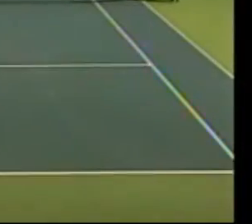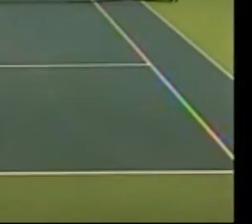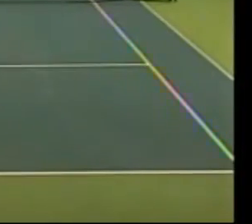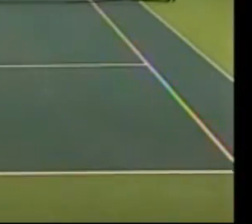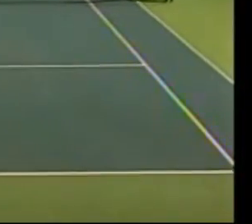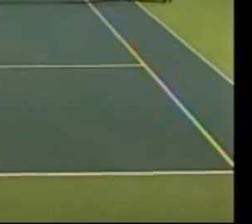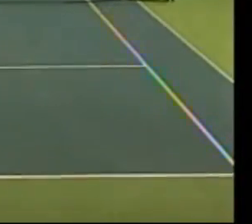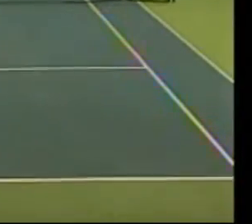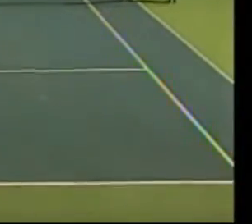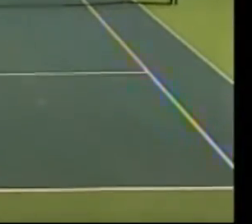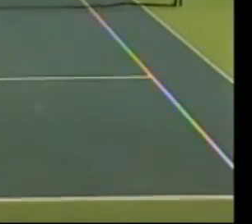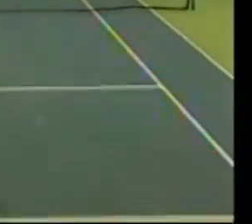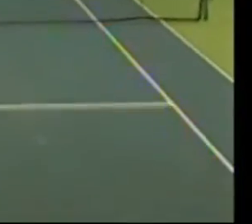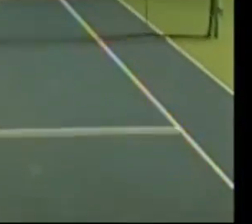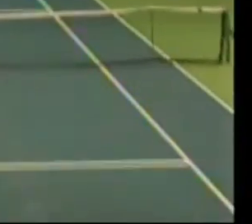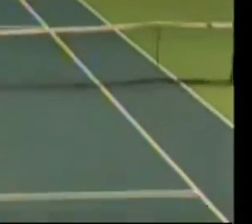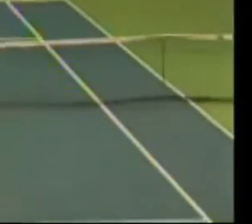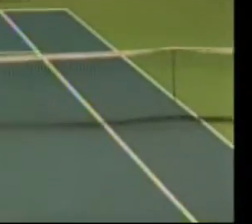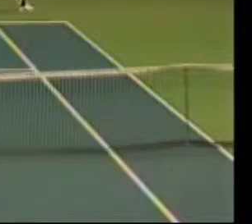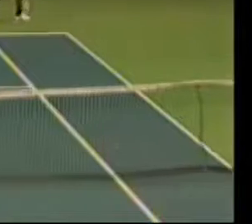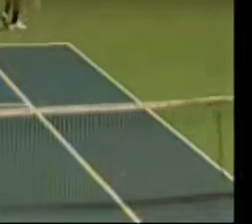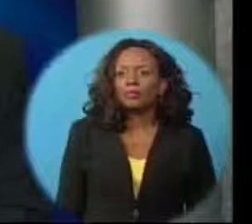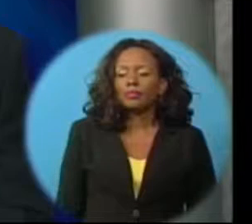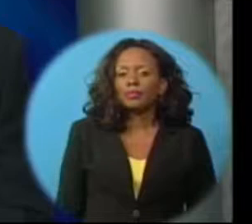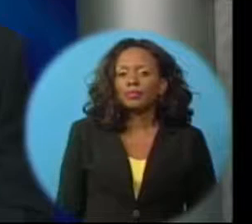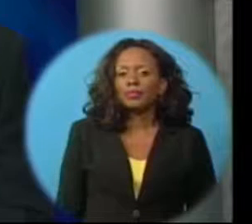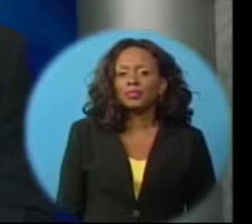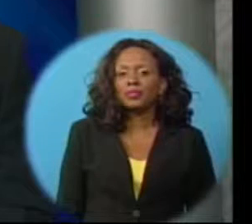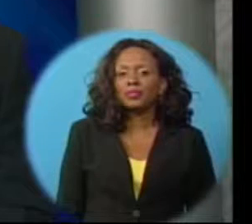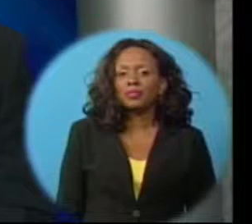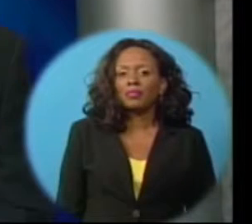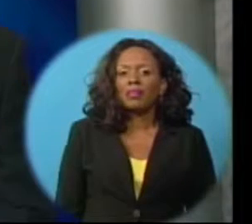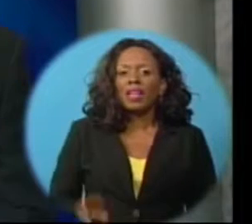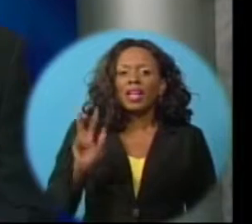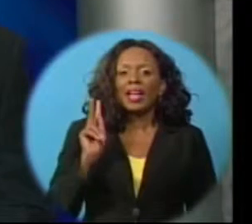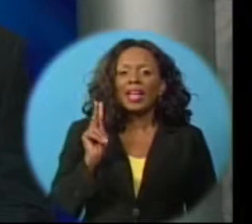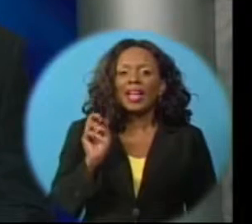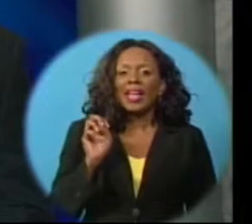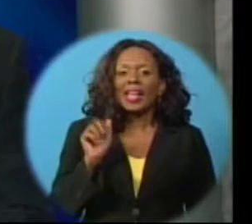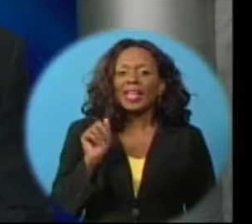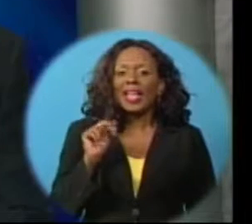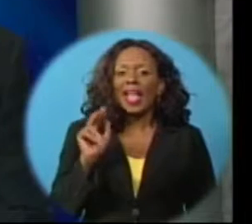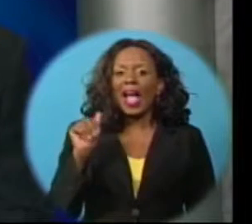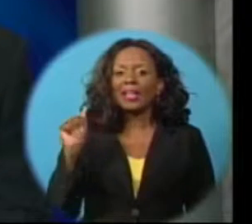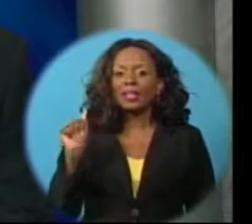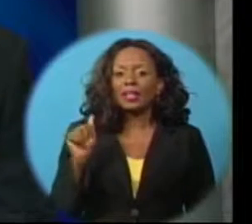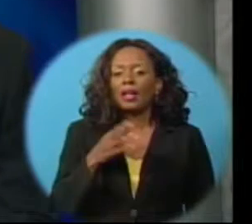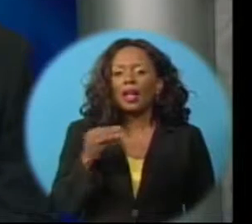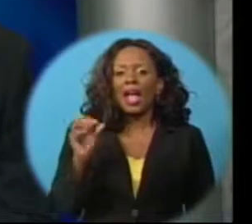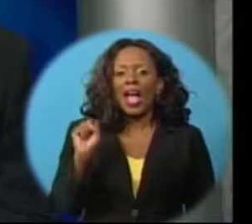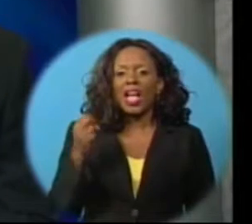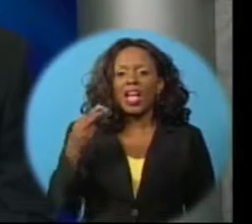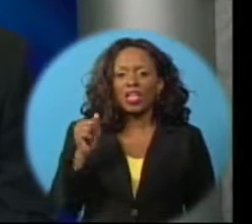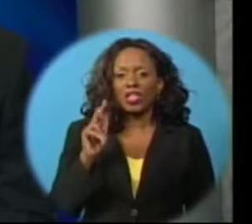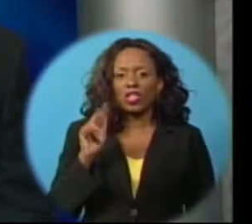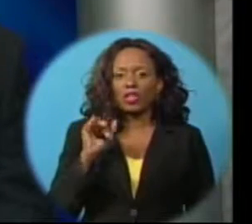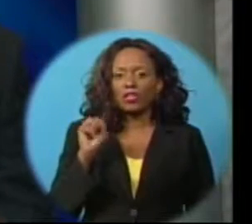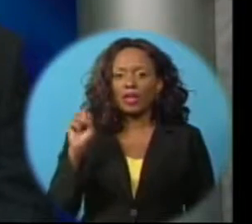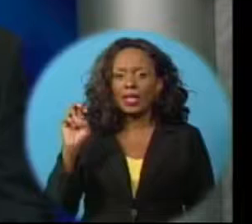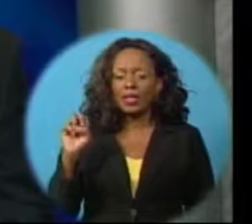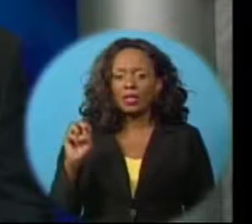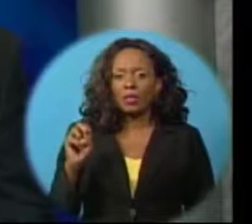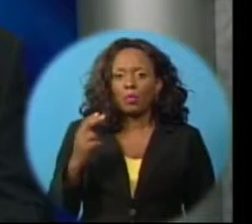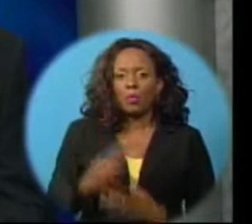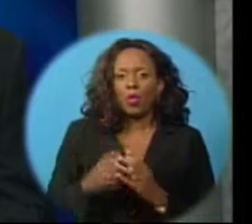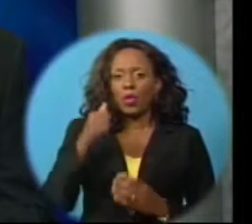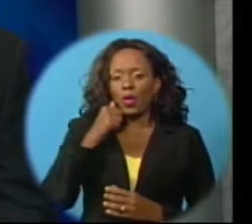straight sets, 6-4, 6-4. Meanwhile, Kiana Marshall and Cherise Slocum will battle it out for